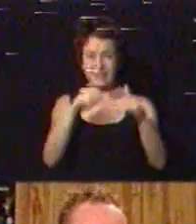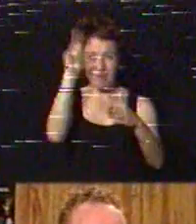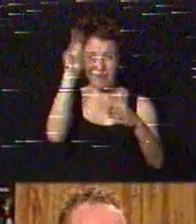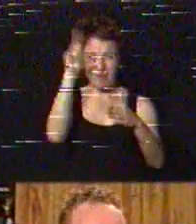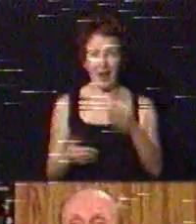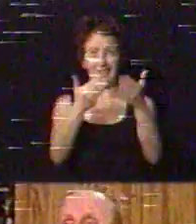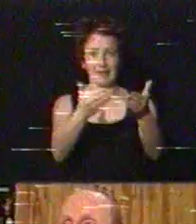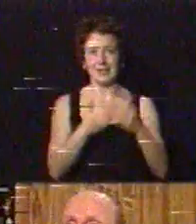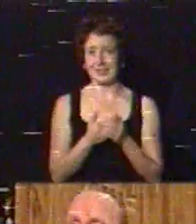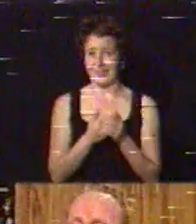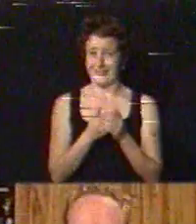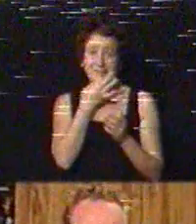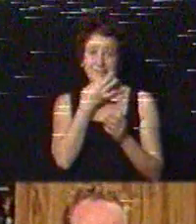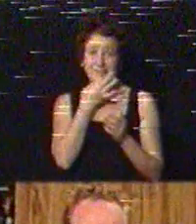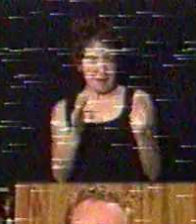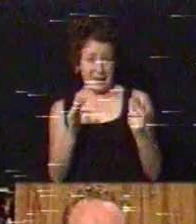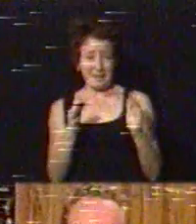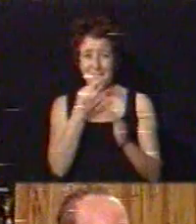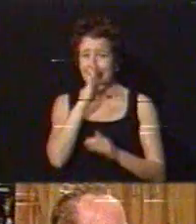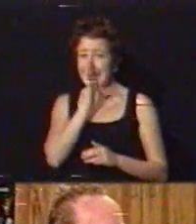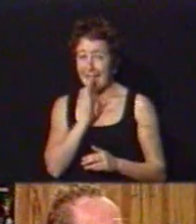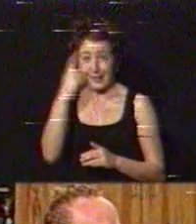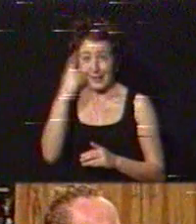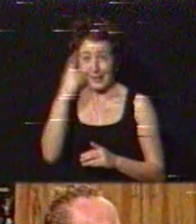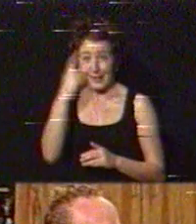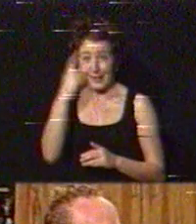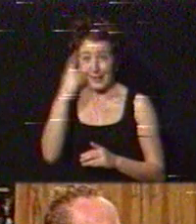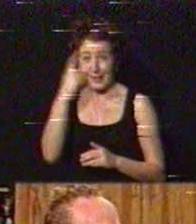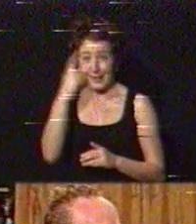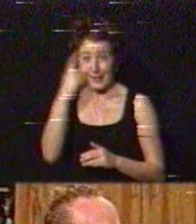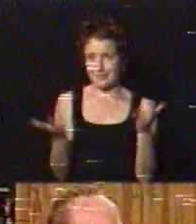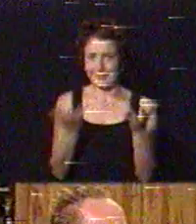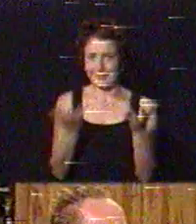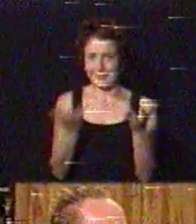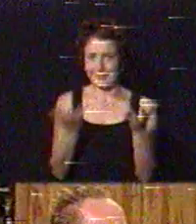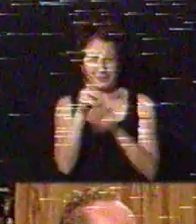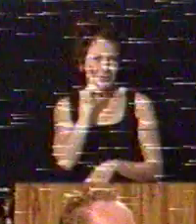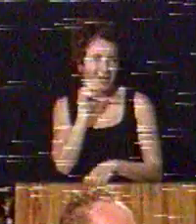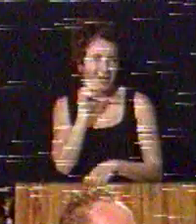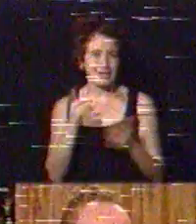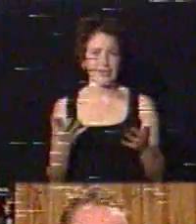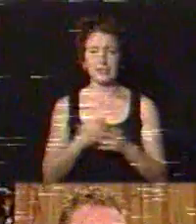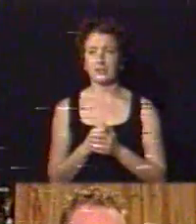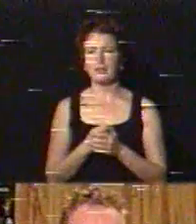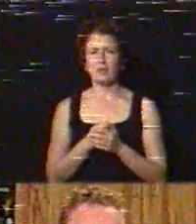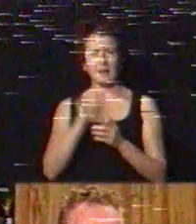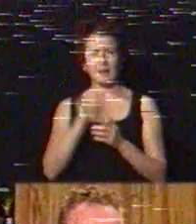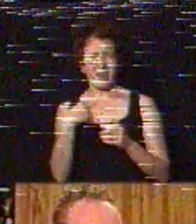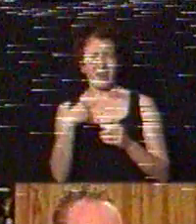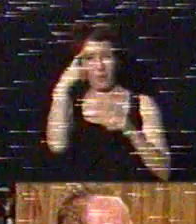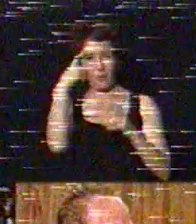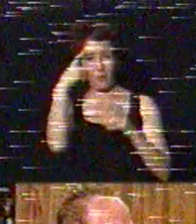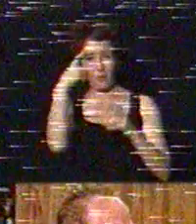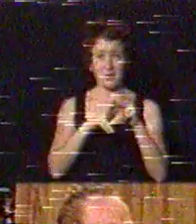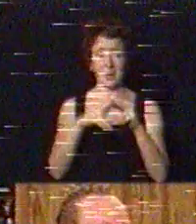That's a fairly hefty fine. I know, and it's kind of funny, but at the same time, it's kind of sad to think that that's what they've got to do to actually. But then, doesn't that spread of promote homosexuality? Because the guys